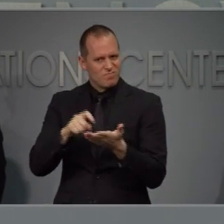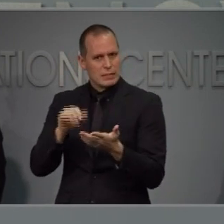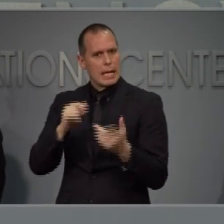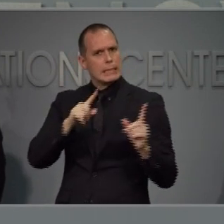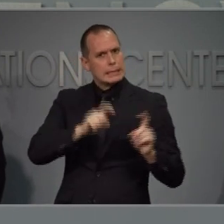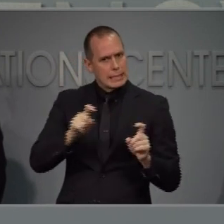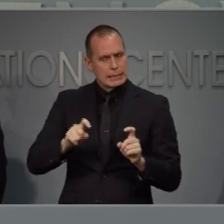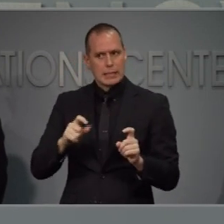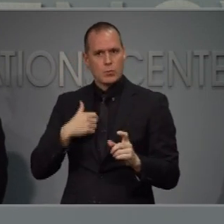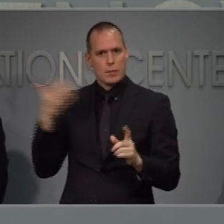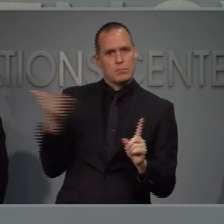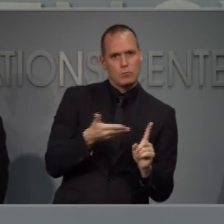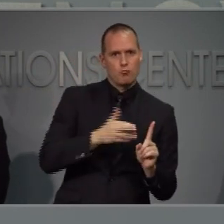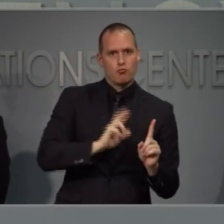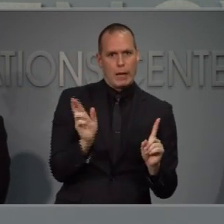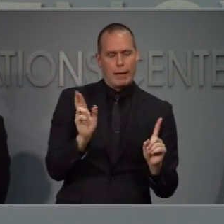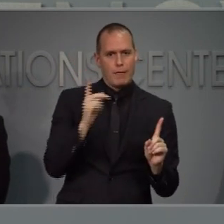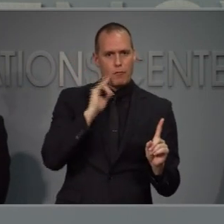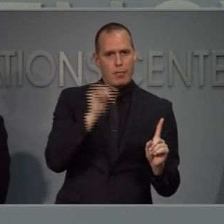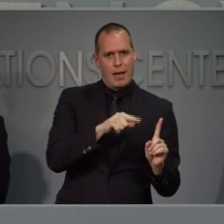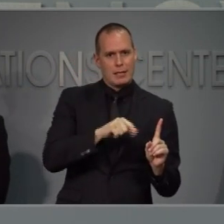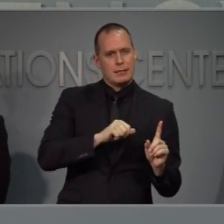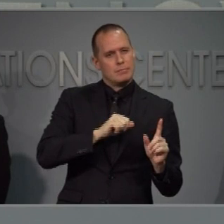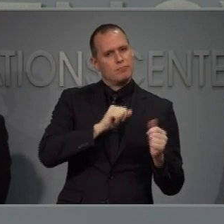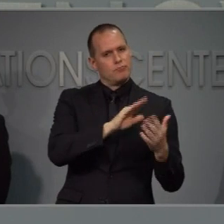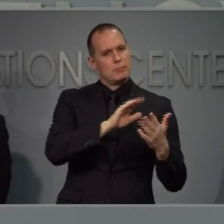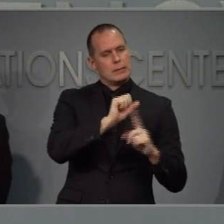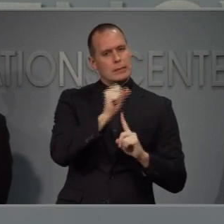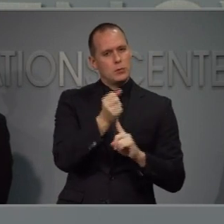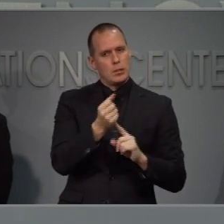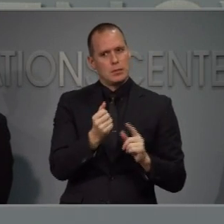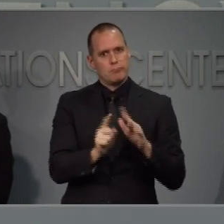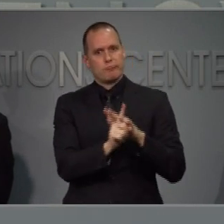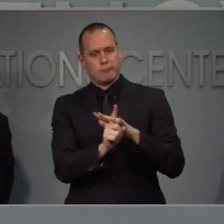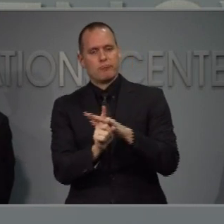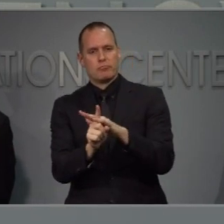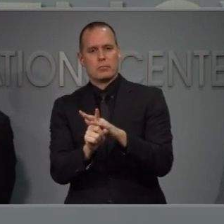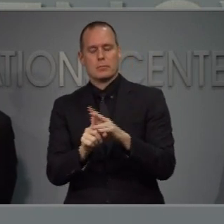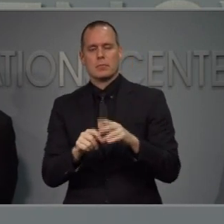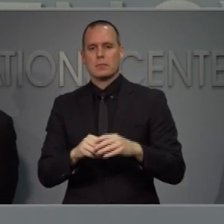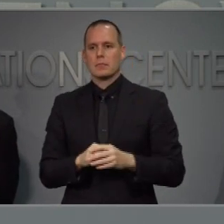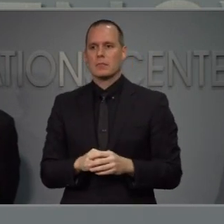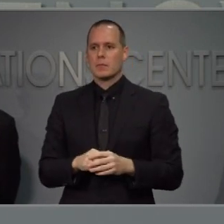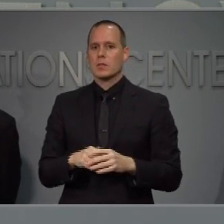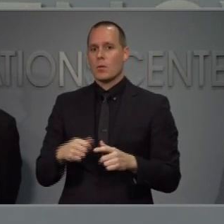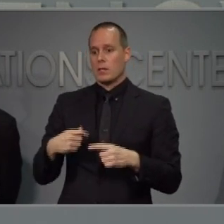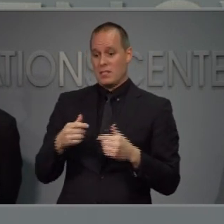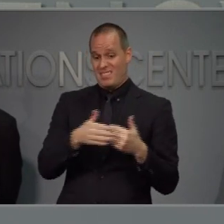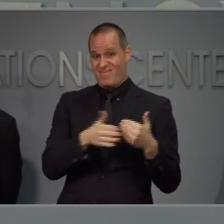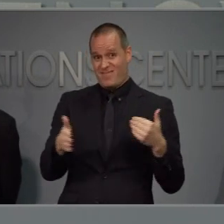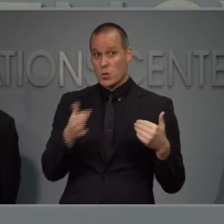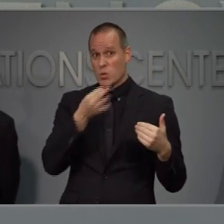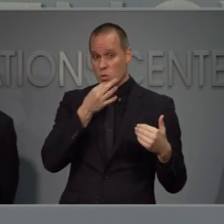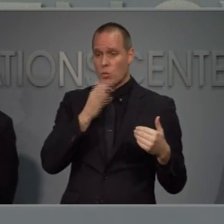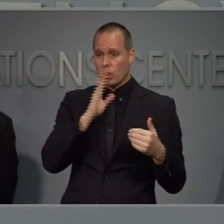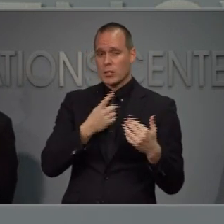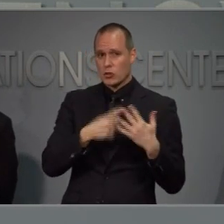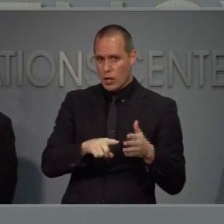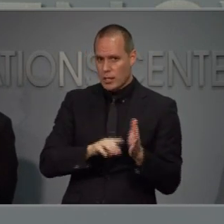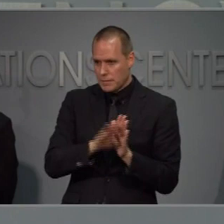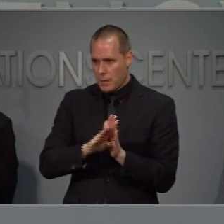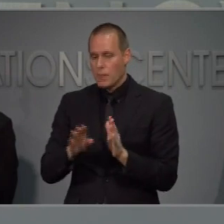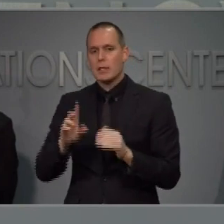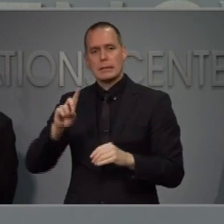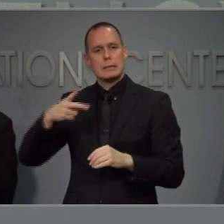any type of situation. So those are the plans that we'll build over the next number of weeks in collaboration with the Department of